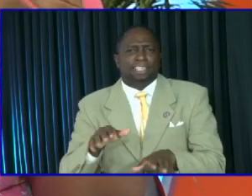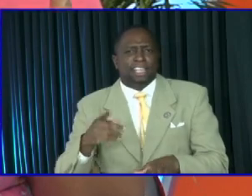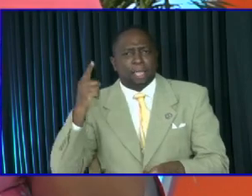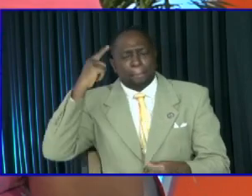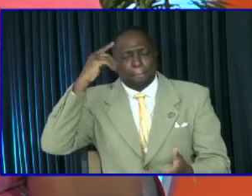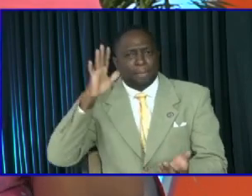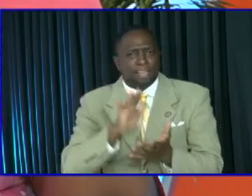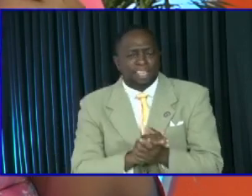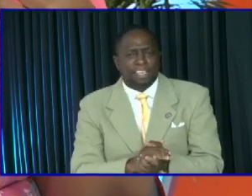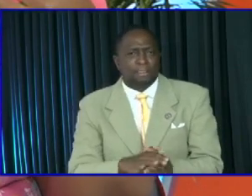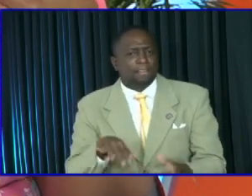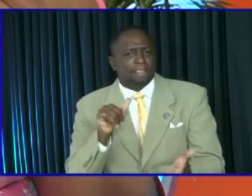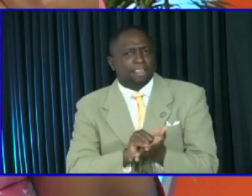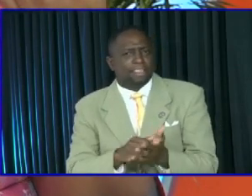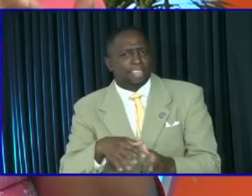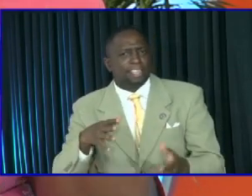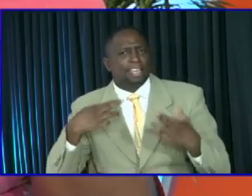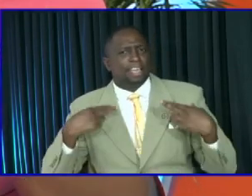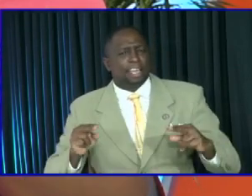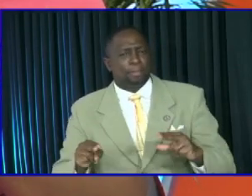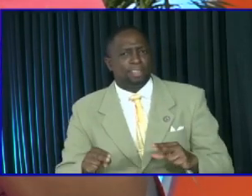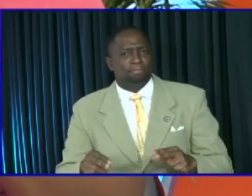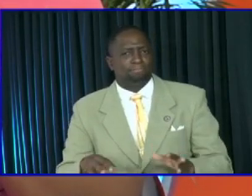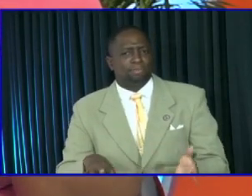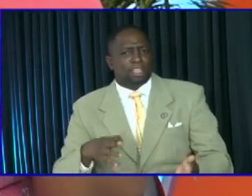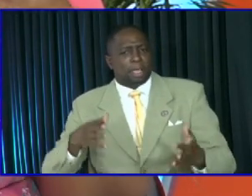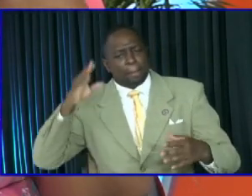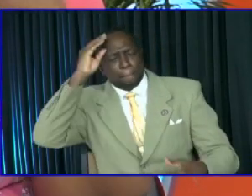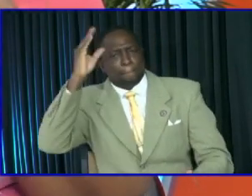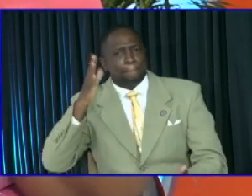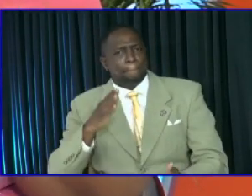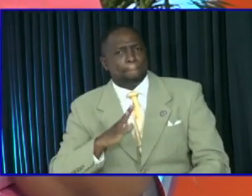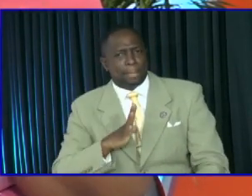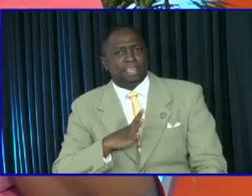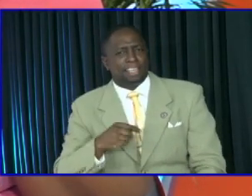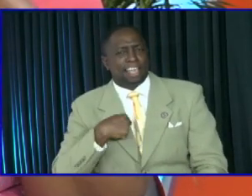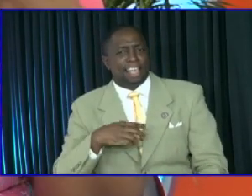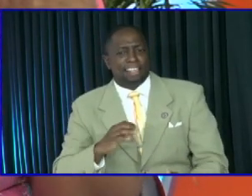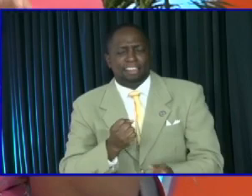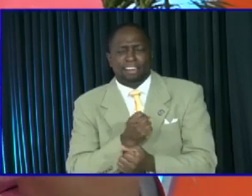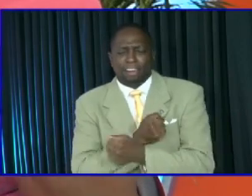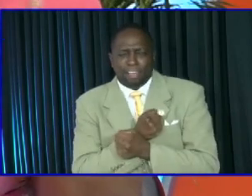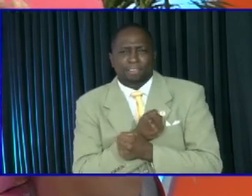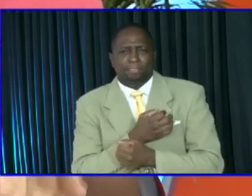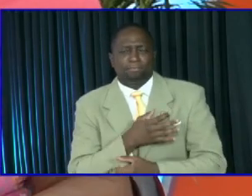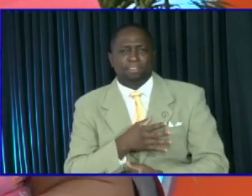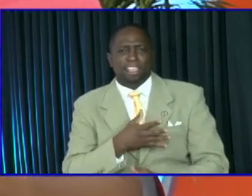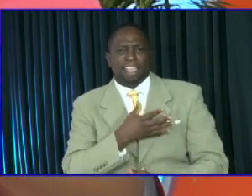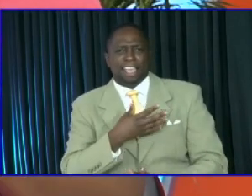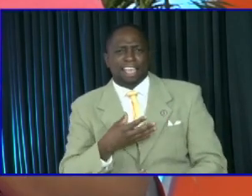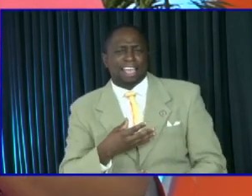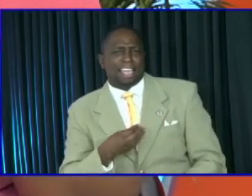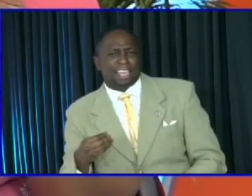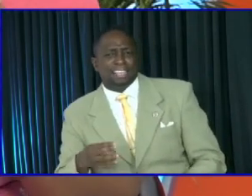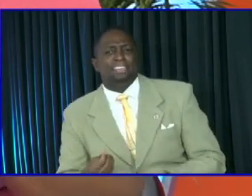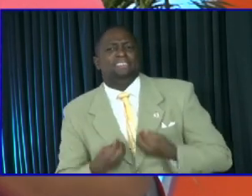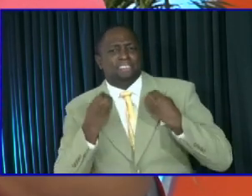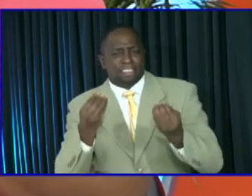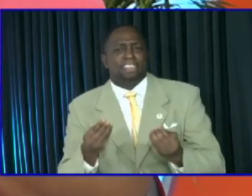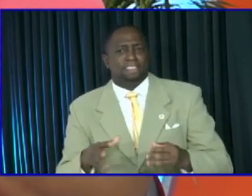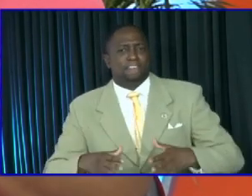this man that I love, this man that I have given so much, I've dedicated myself